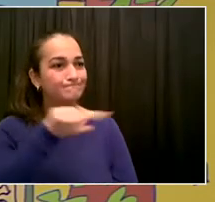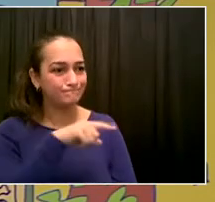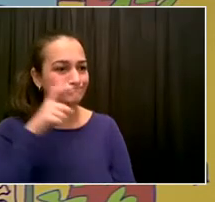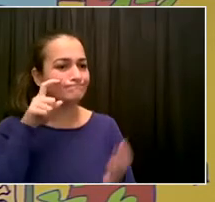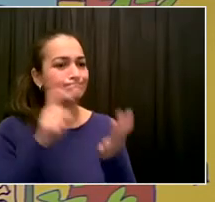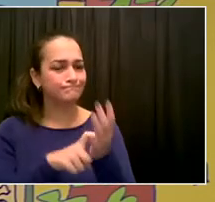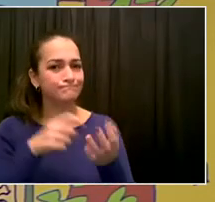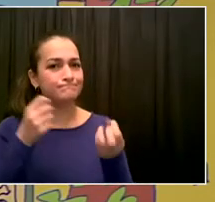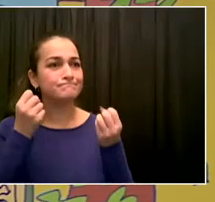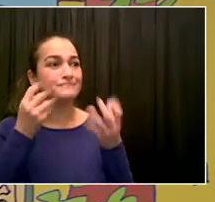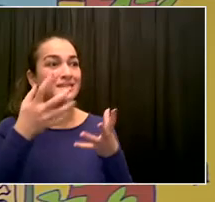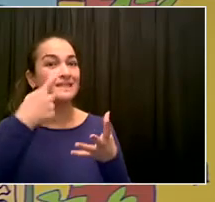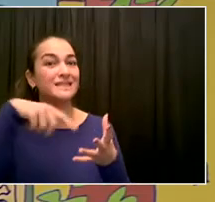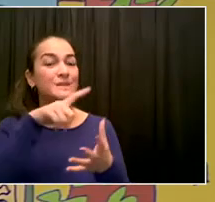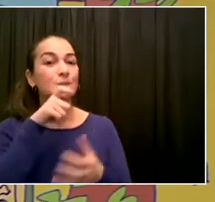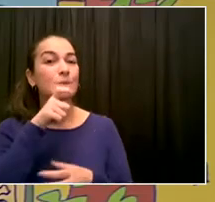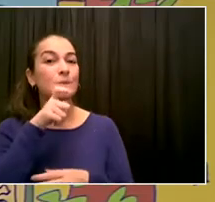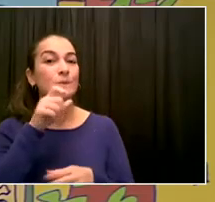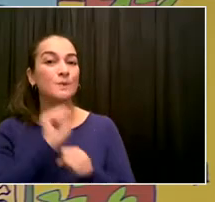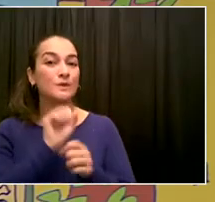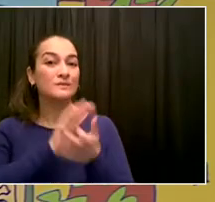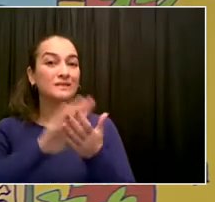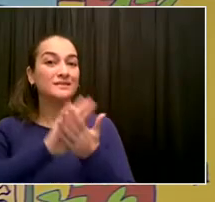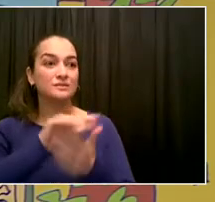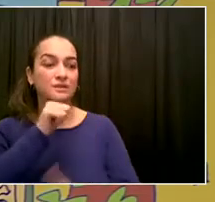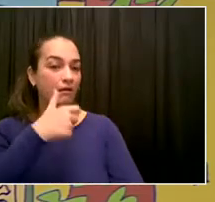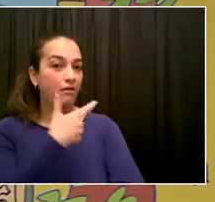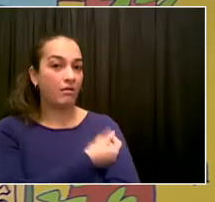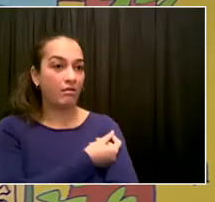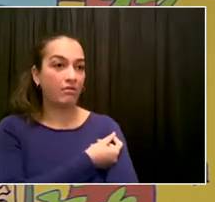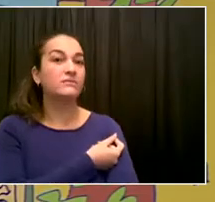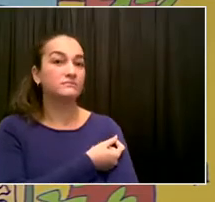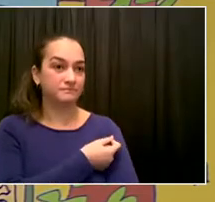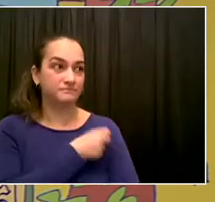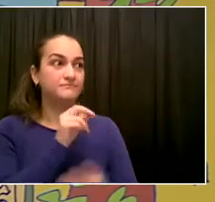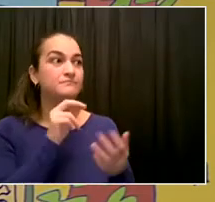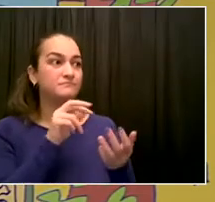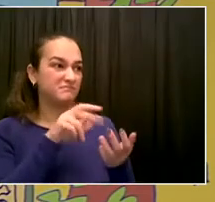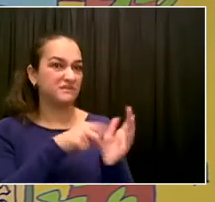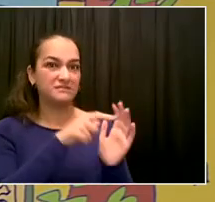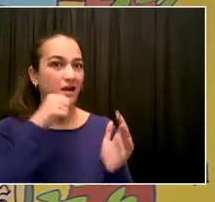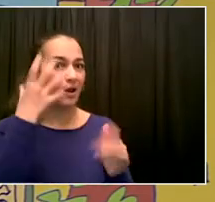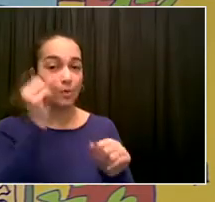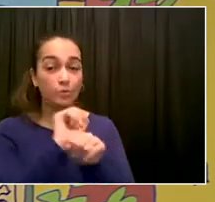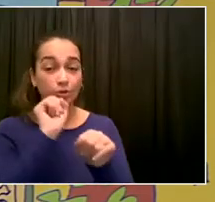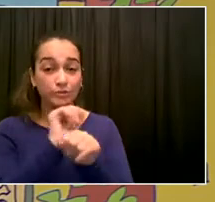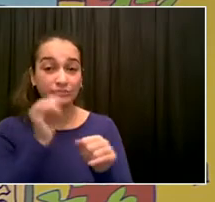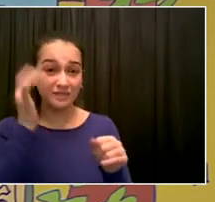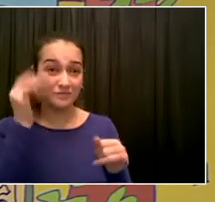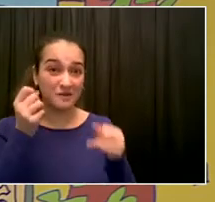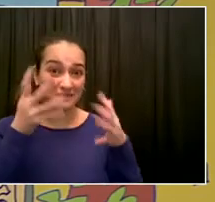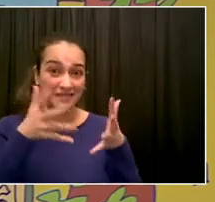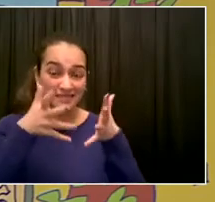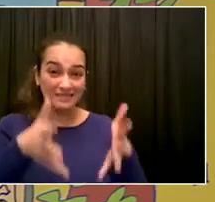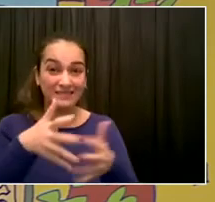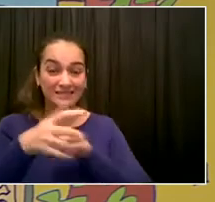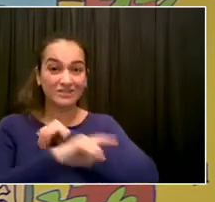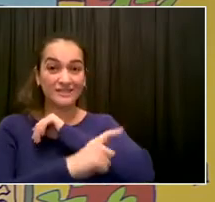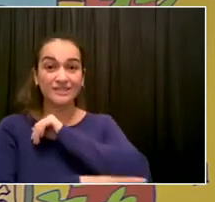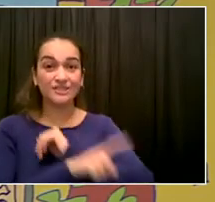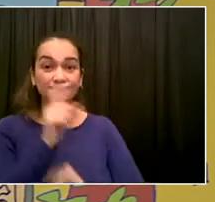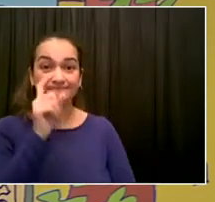hard data on that at this point in time, but I'll look at that. Overall, I think sanitation has done a remarkable job throughout this